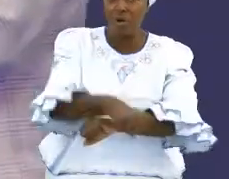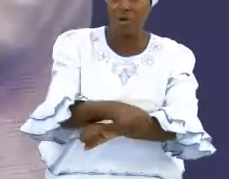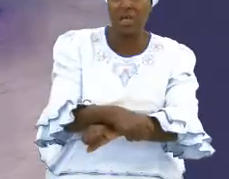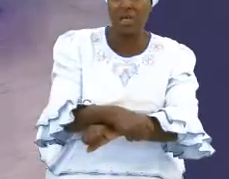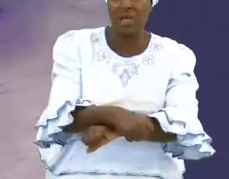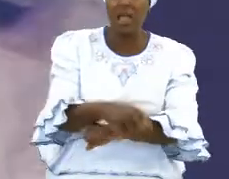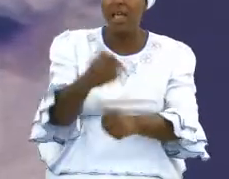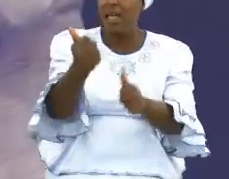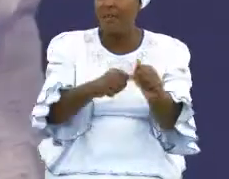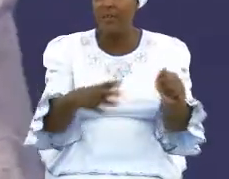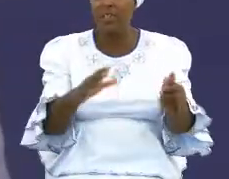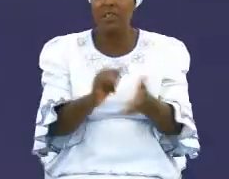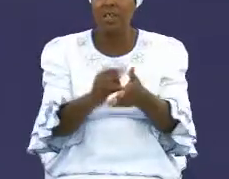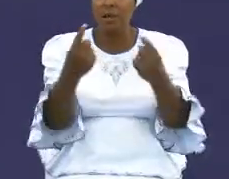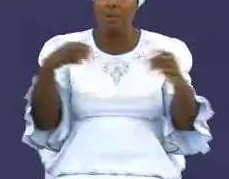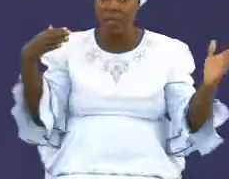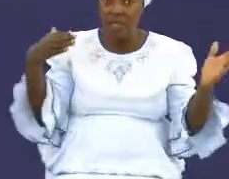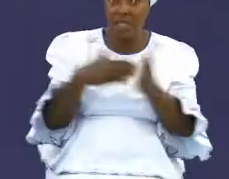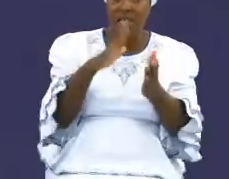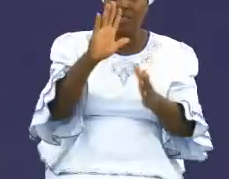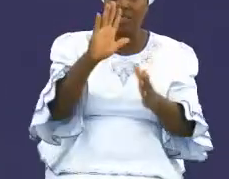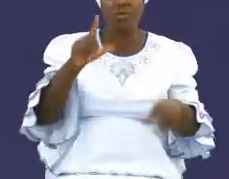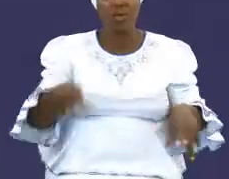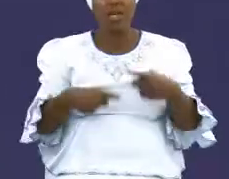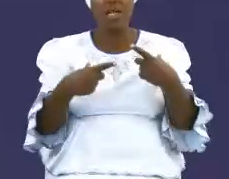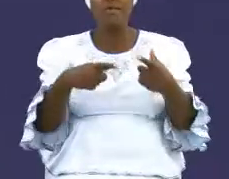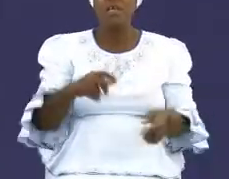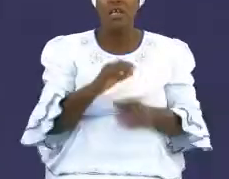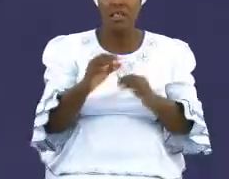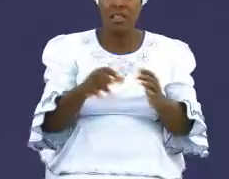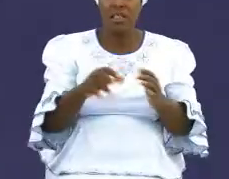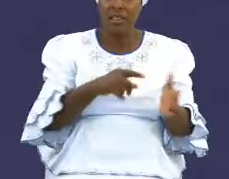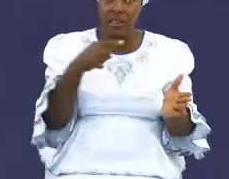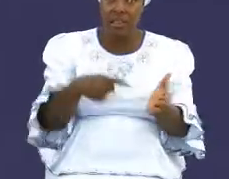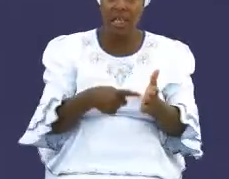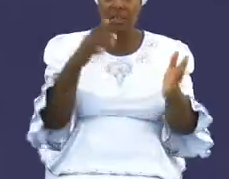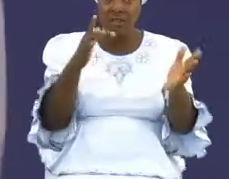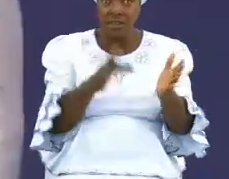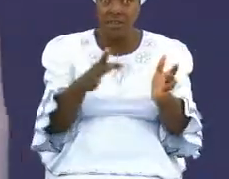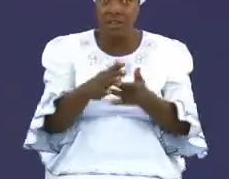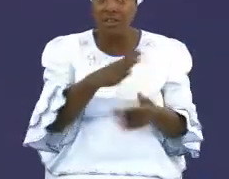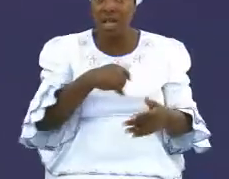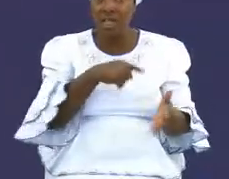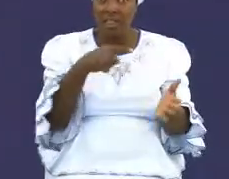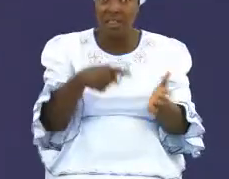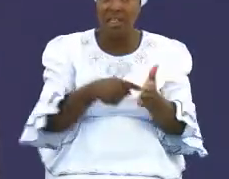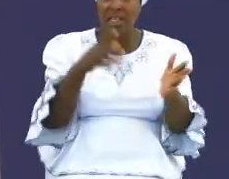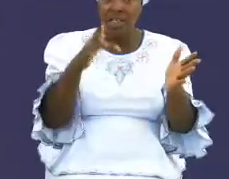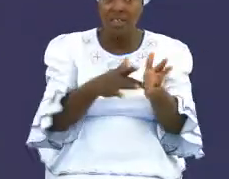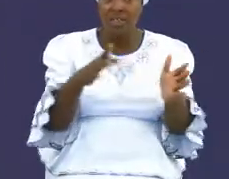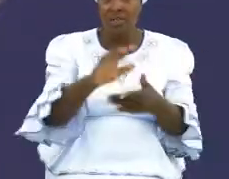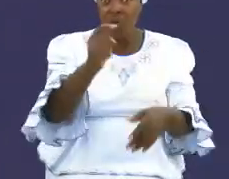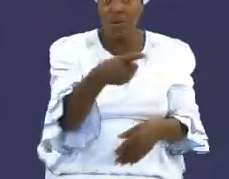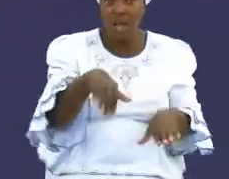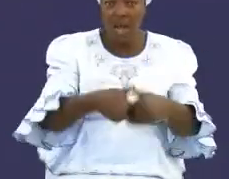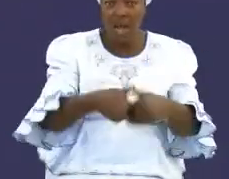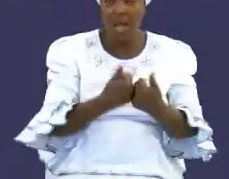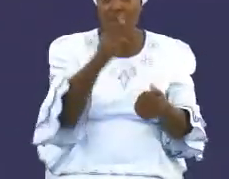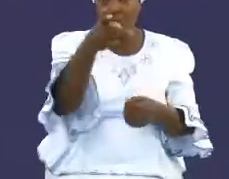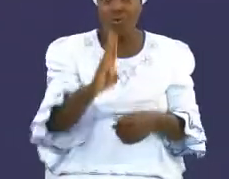that comes against your life. This Jesus, and this Jesus only, how God